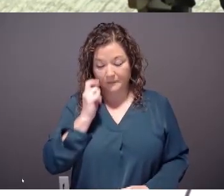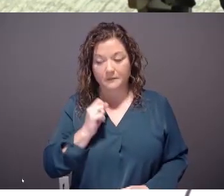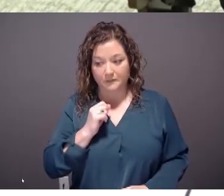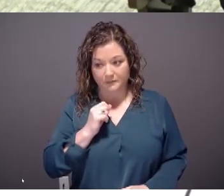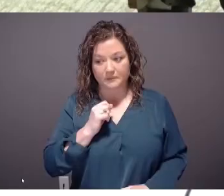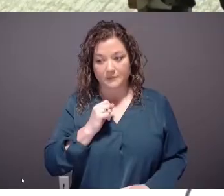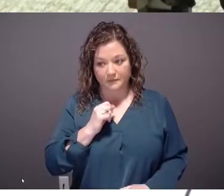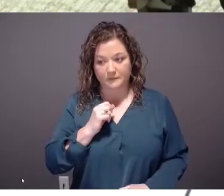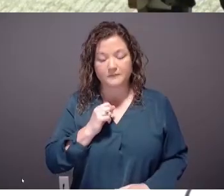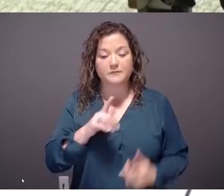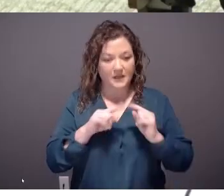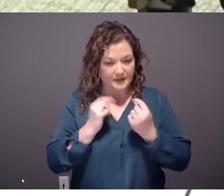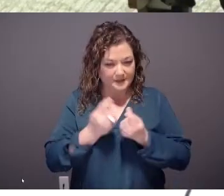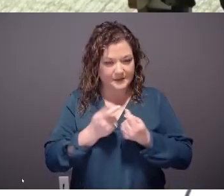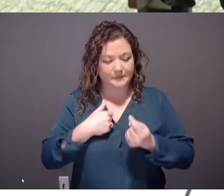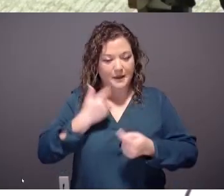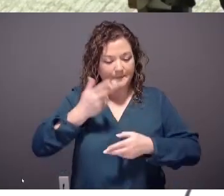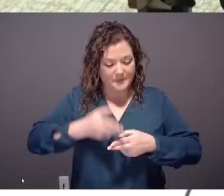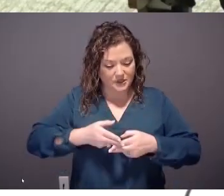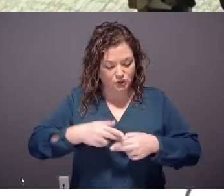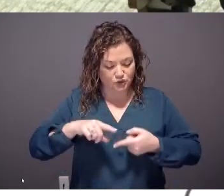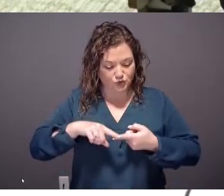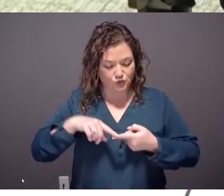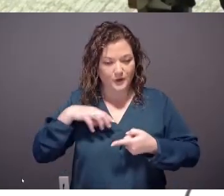I was mentioning this to a council member this week,